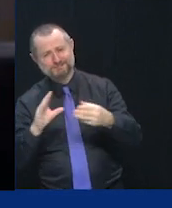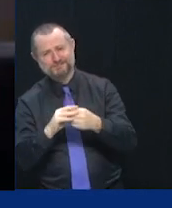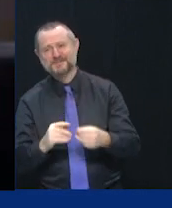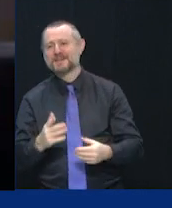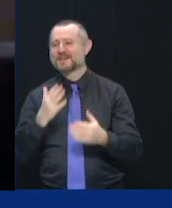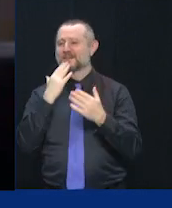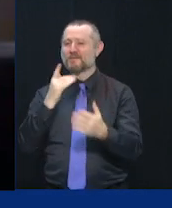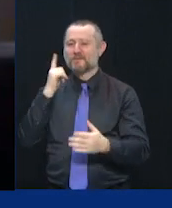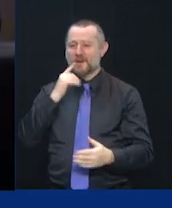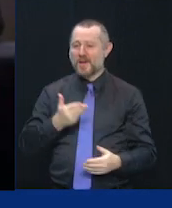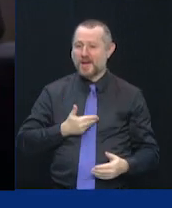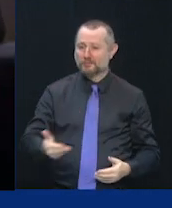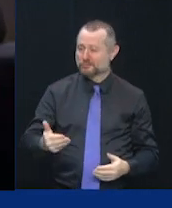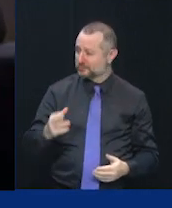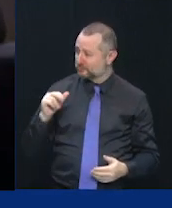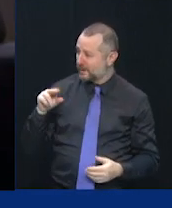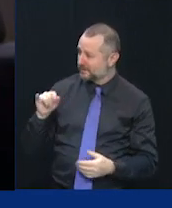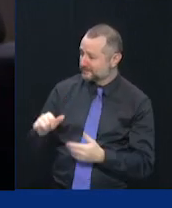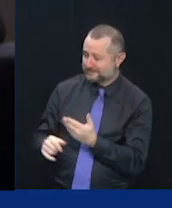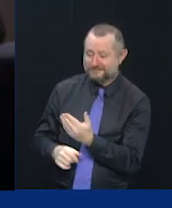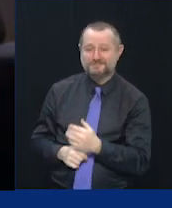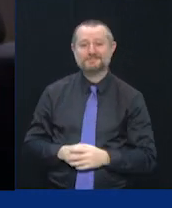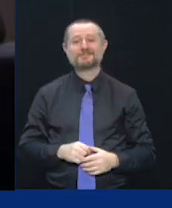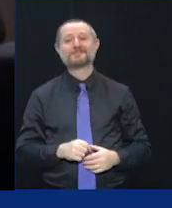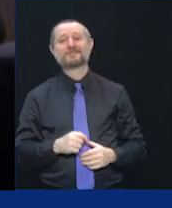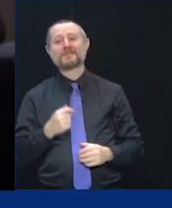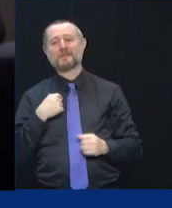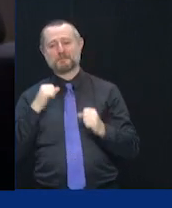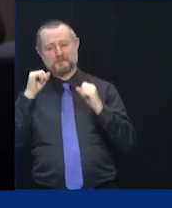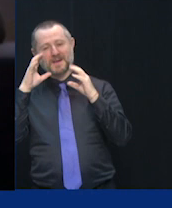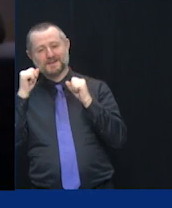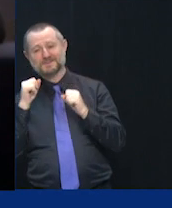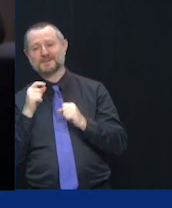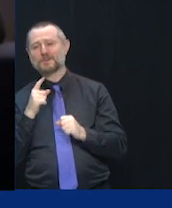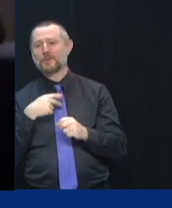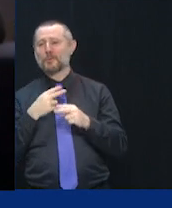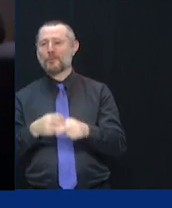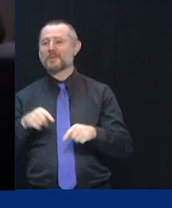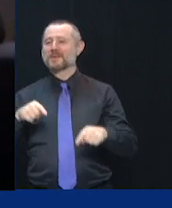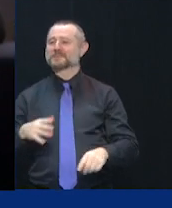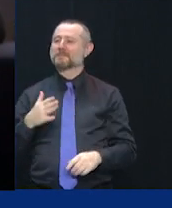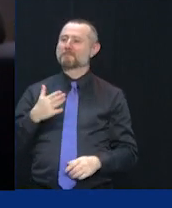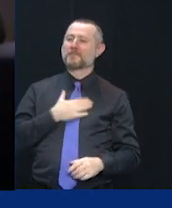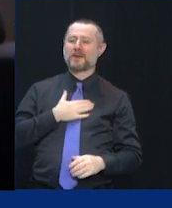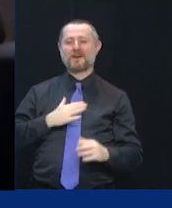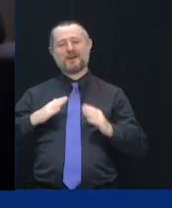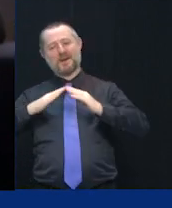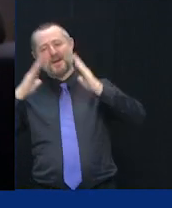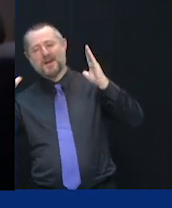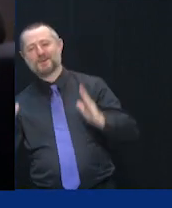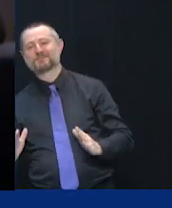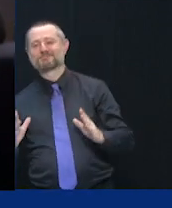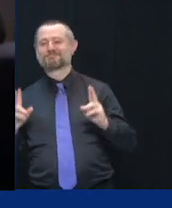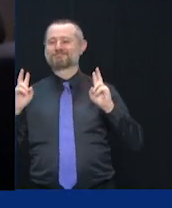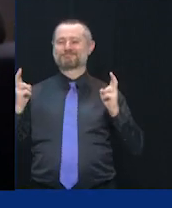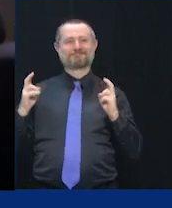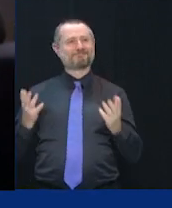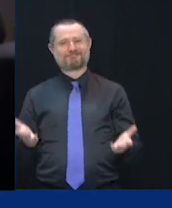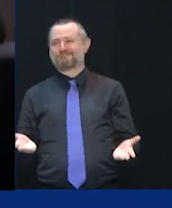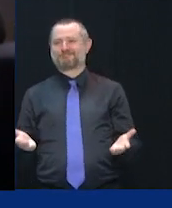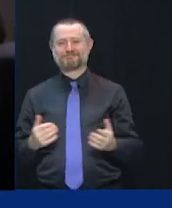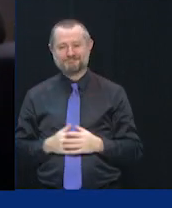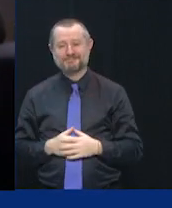Randy. But it's amazing because I consider this my house. And I'm here with Dr. Ramon Talash of